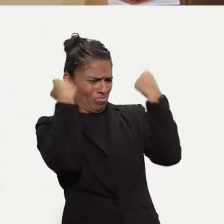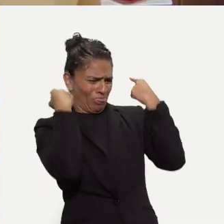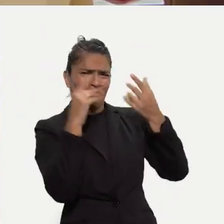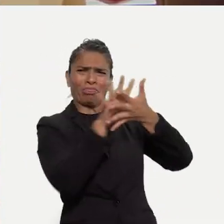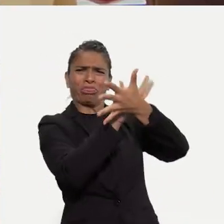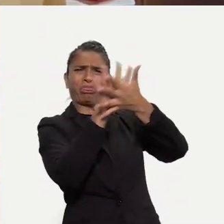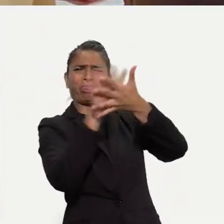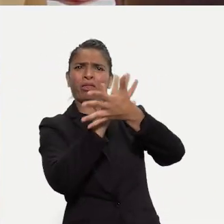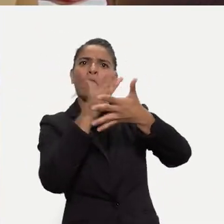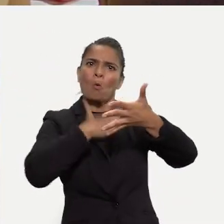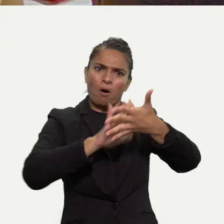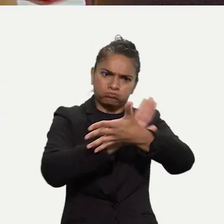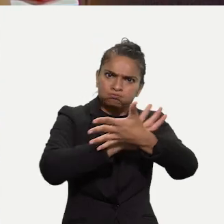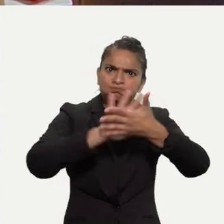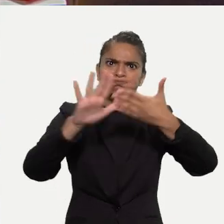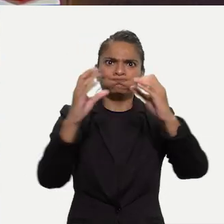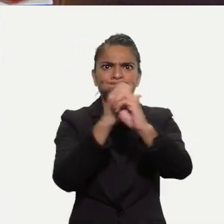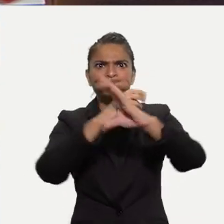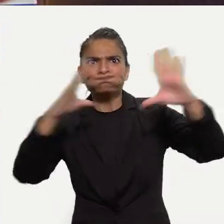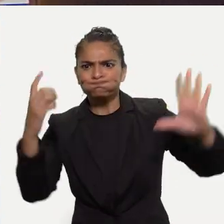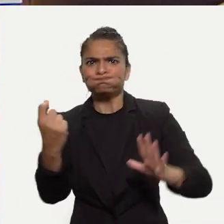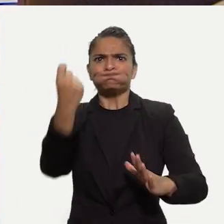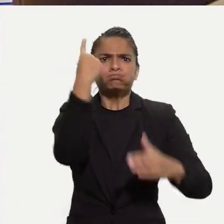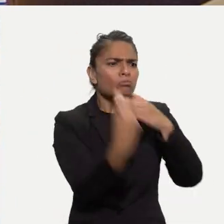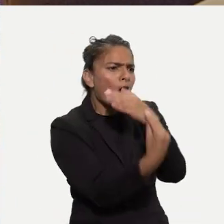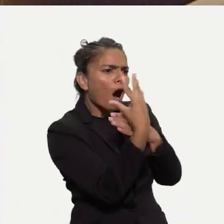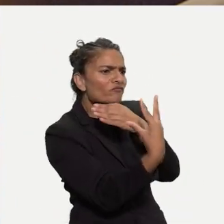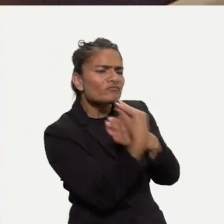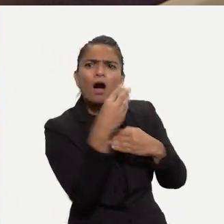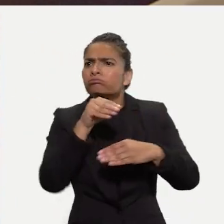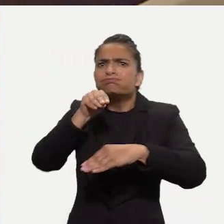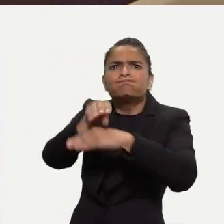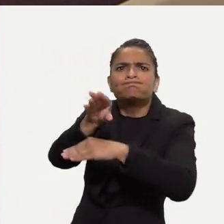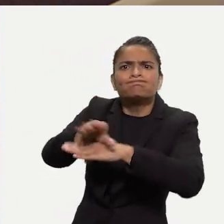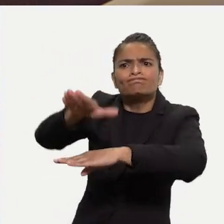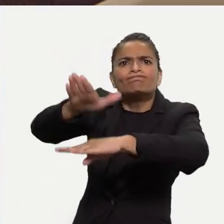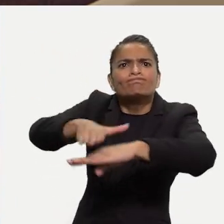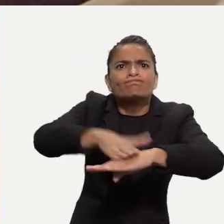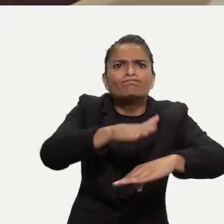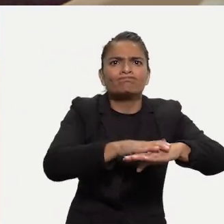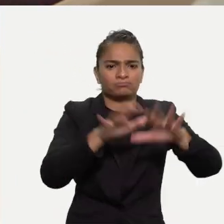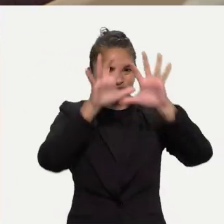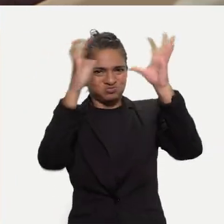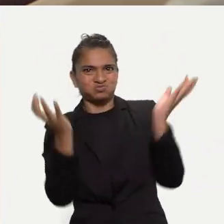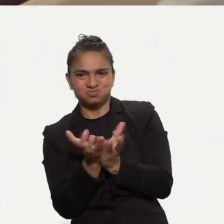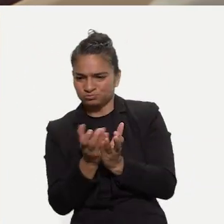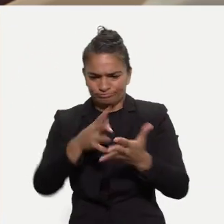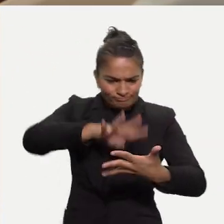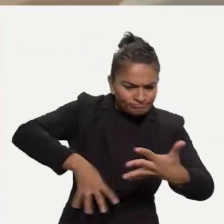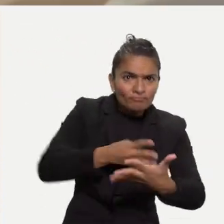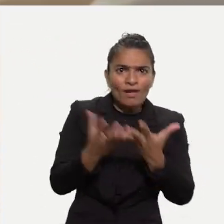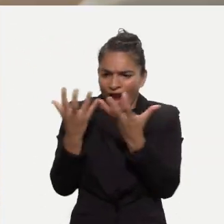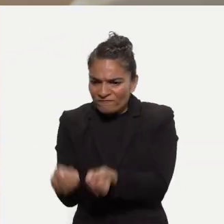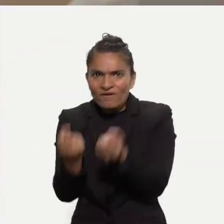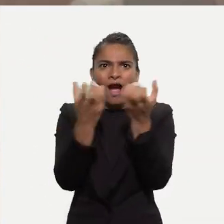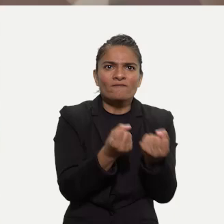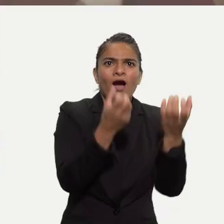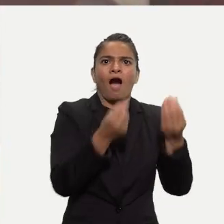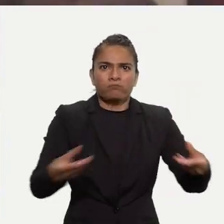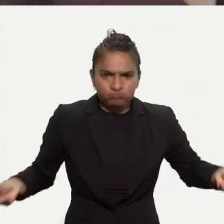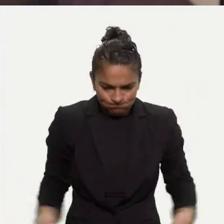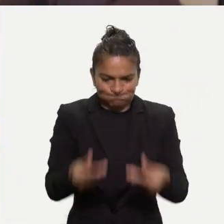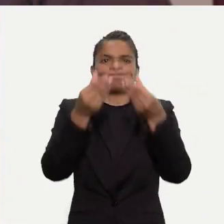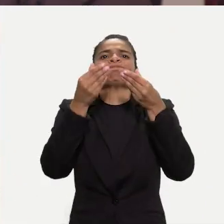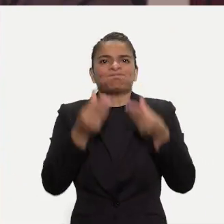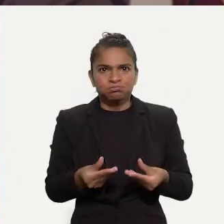plan? So we did not have, it was not very clear on what tools existed, what advice existed for local